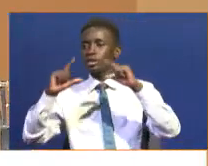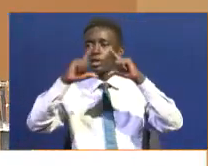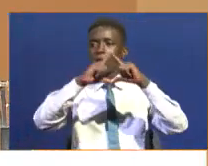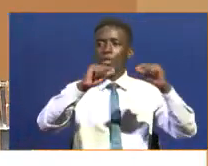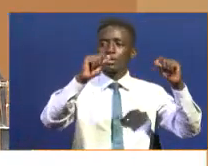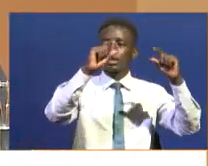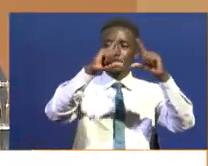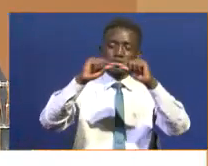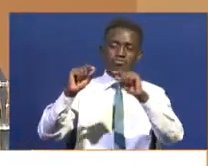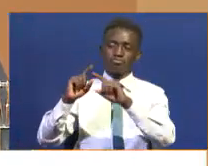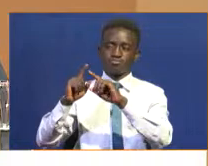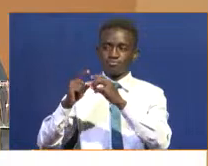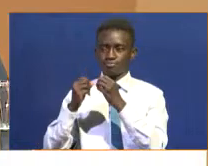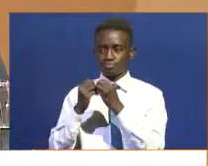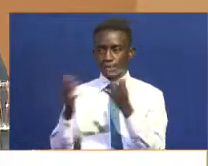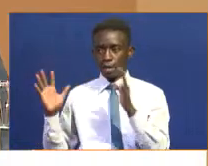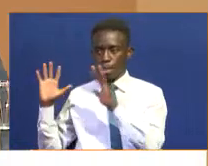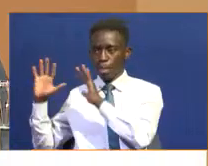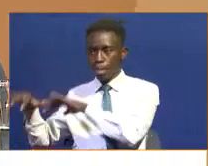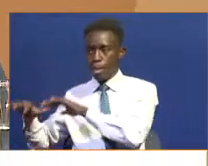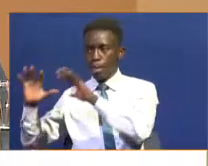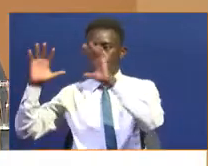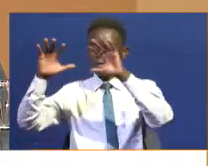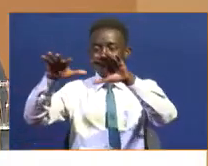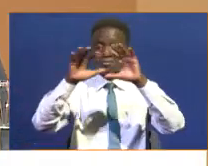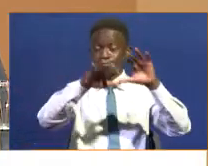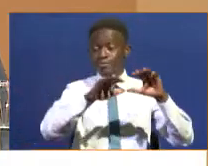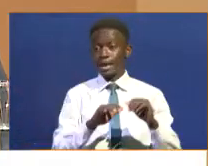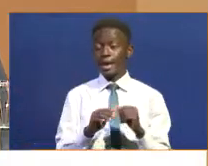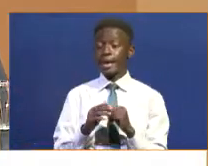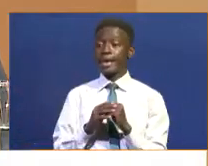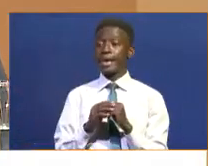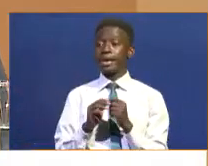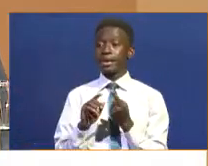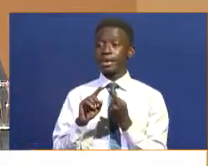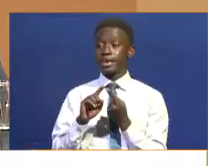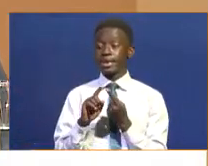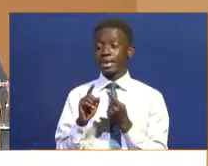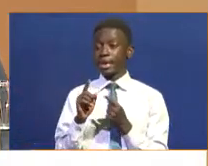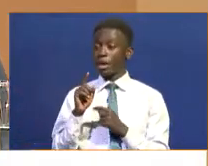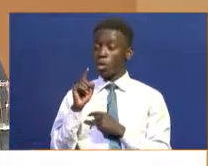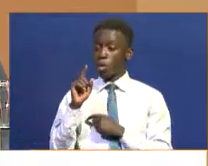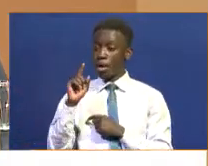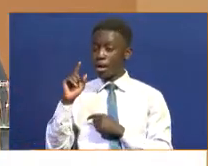that is, first of all, the capacity of that particular country